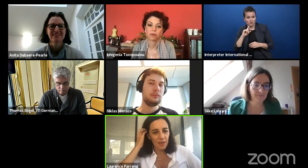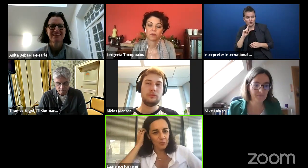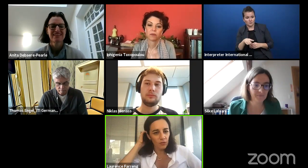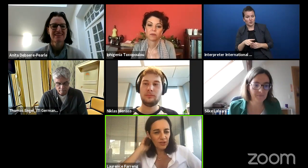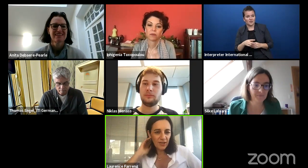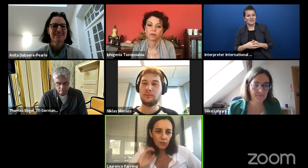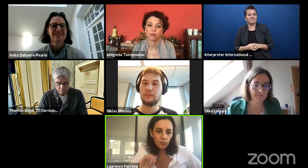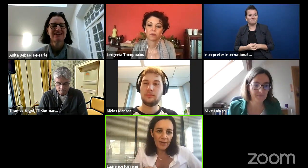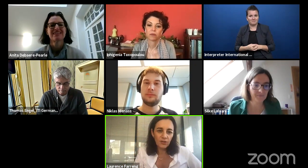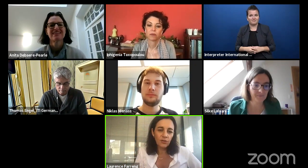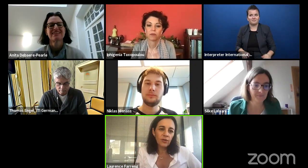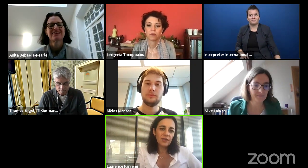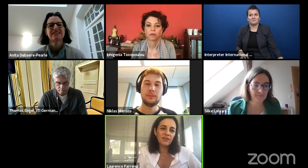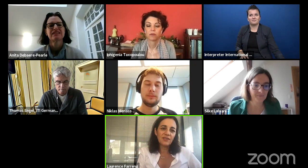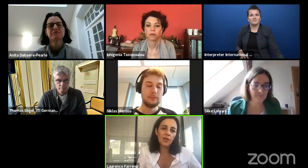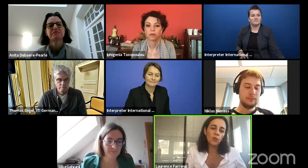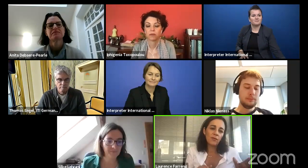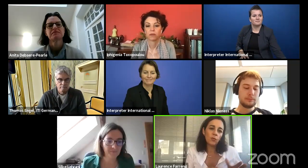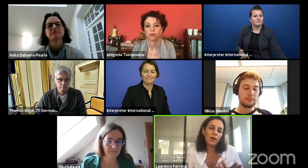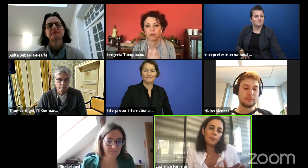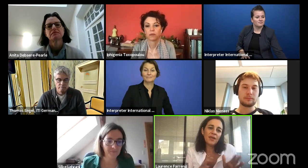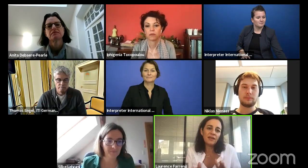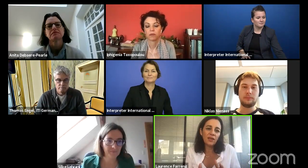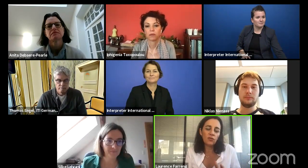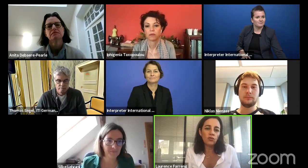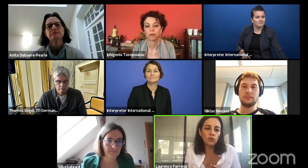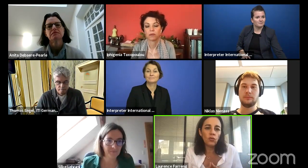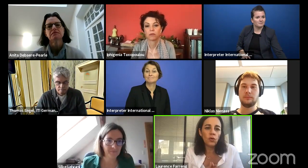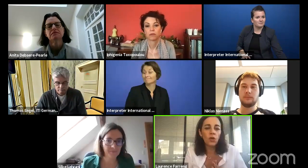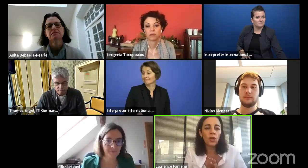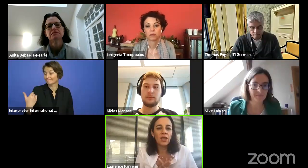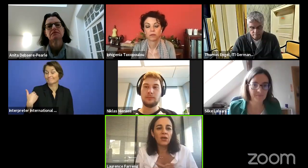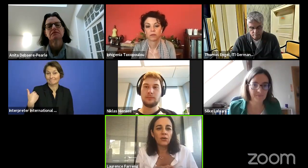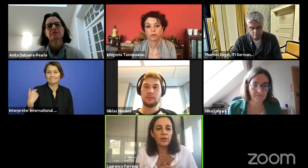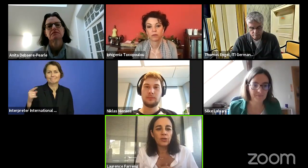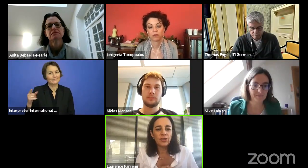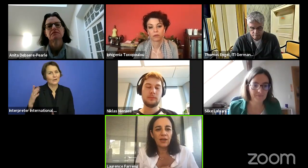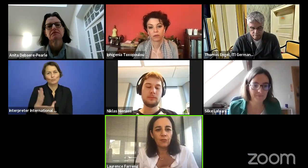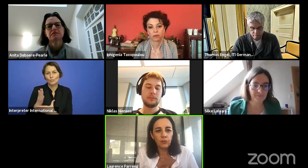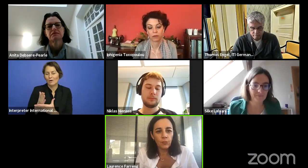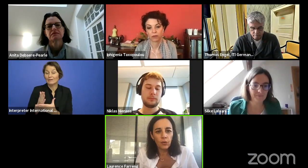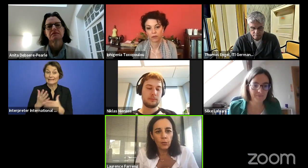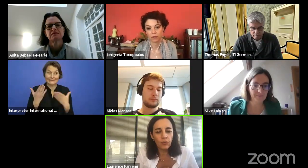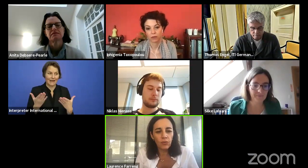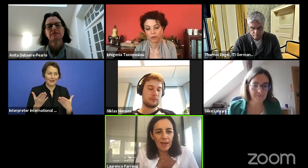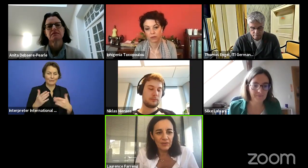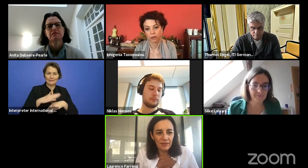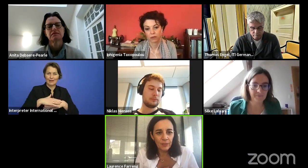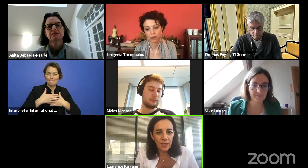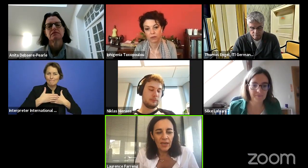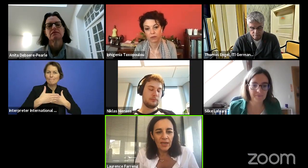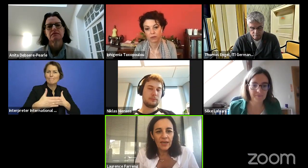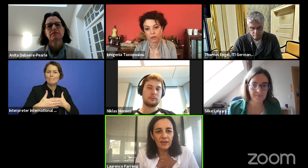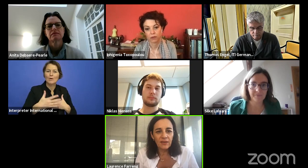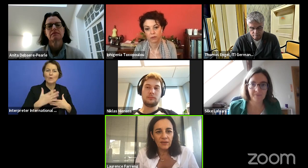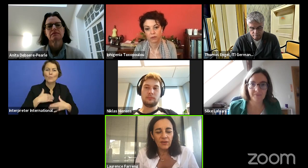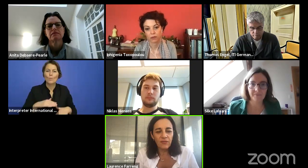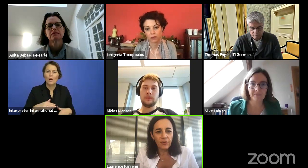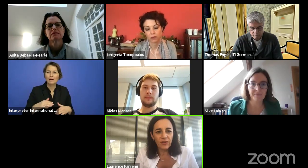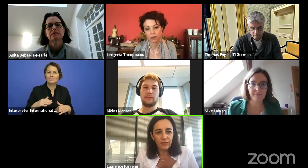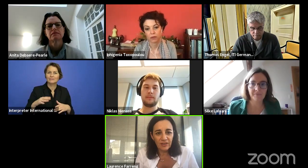Nienaß is absolutely right. You know, in this time where we are beginning the new regional fund programs,